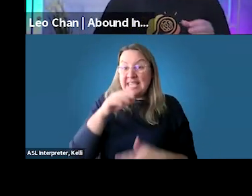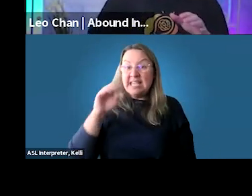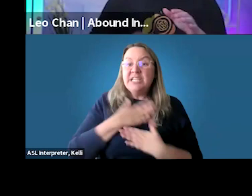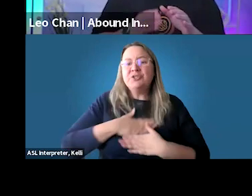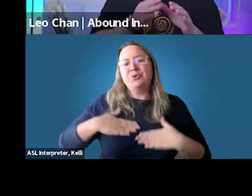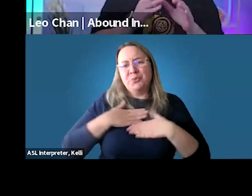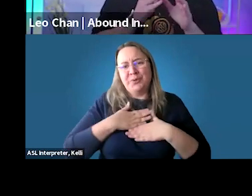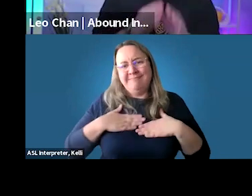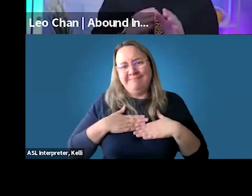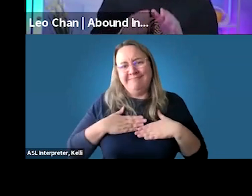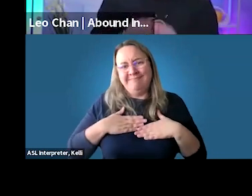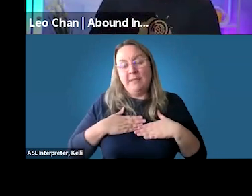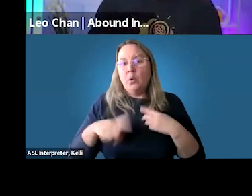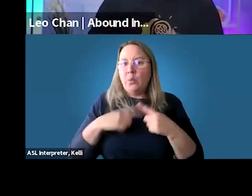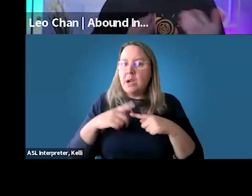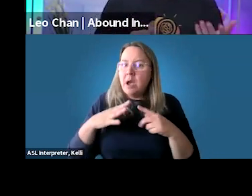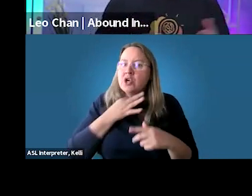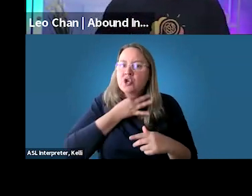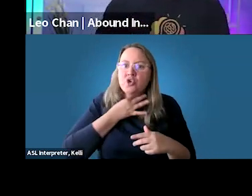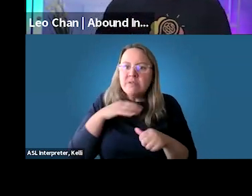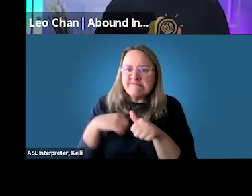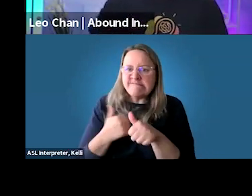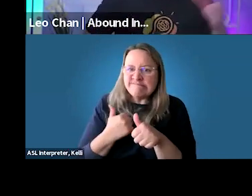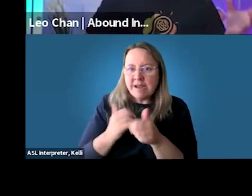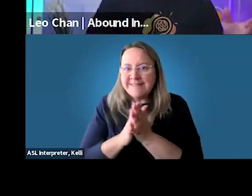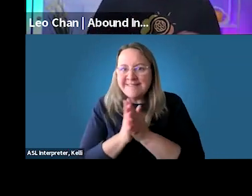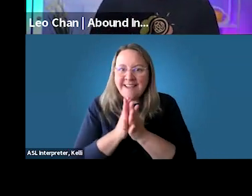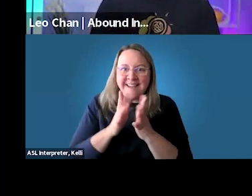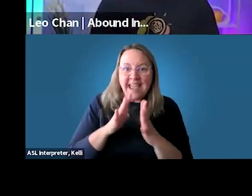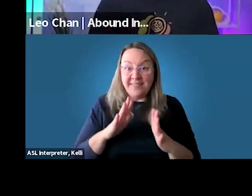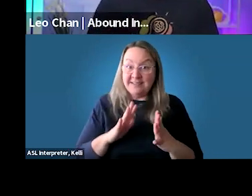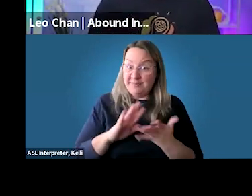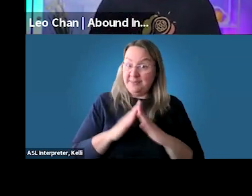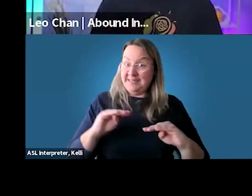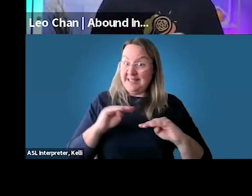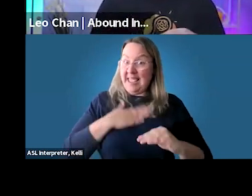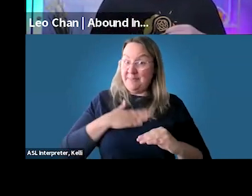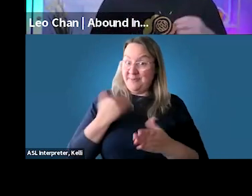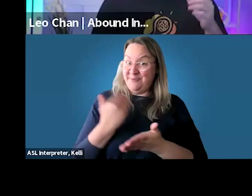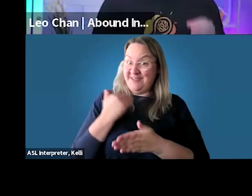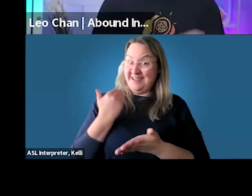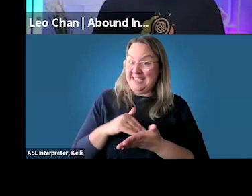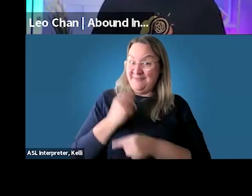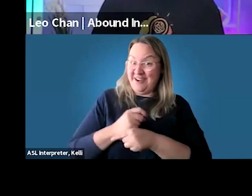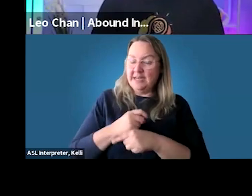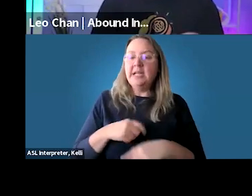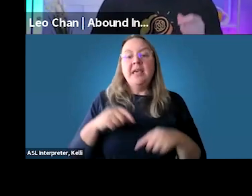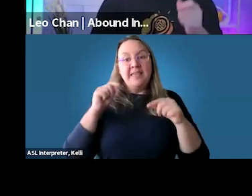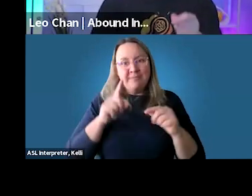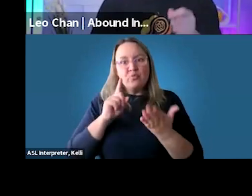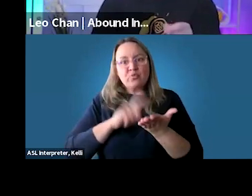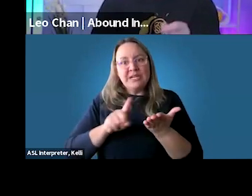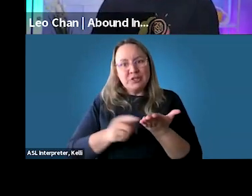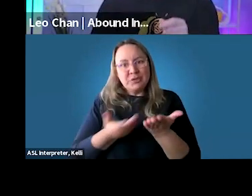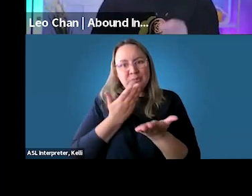enjoy. Because when you pursue your curiosity, it does lead to greater happiness, like I said earlier. But this is what research shows. When